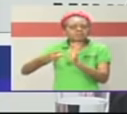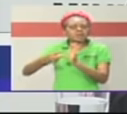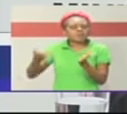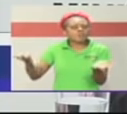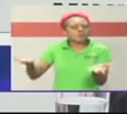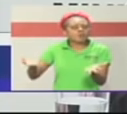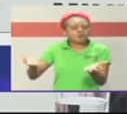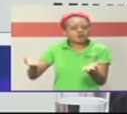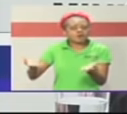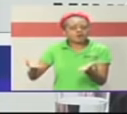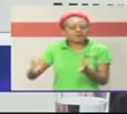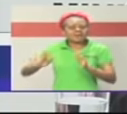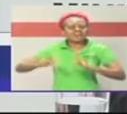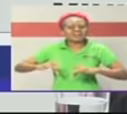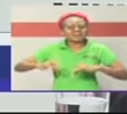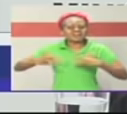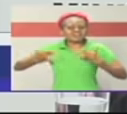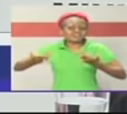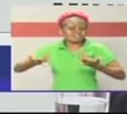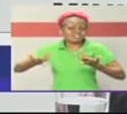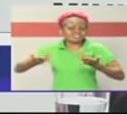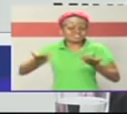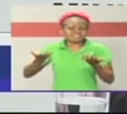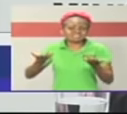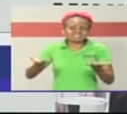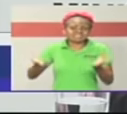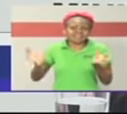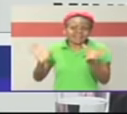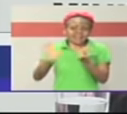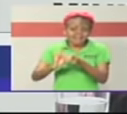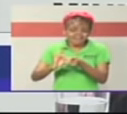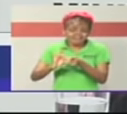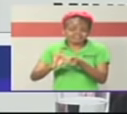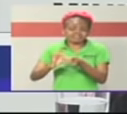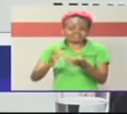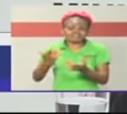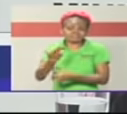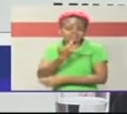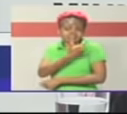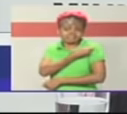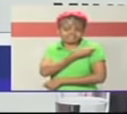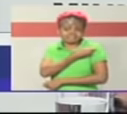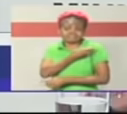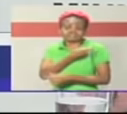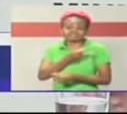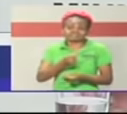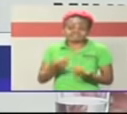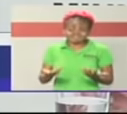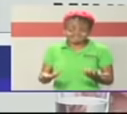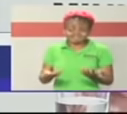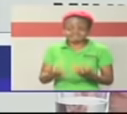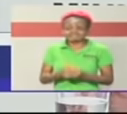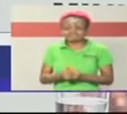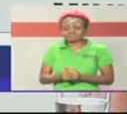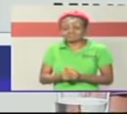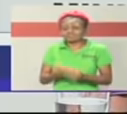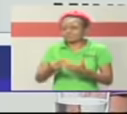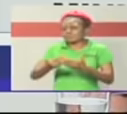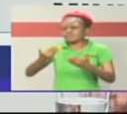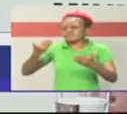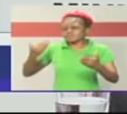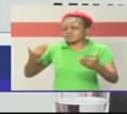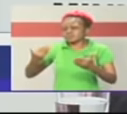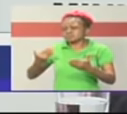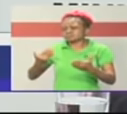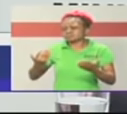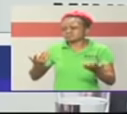events supposedly attributable to vaccines and immunization. It used to be a paper-based format.